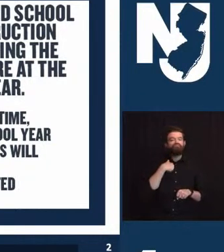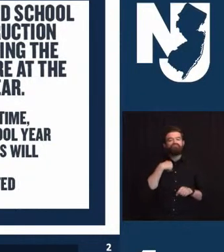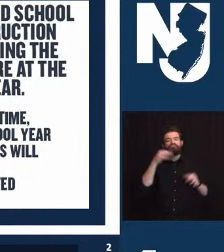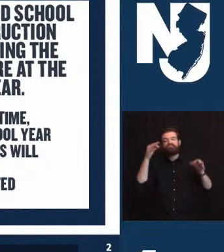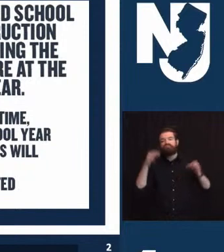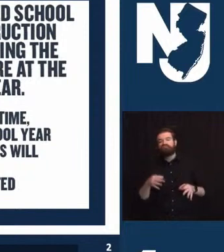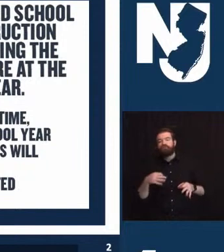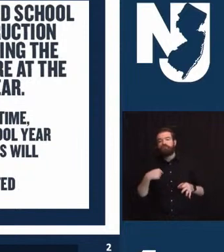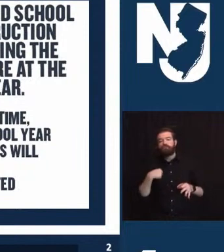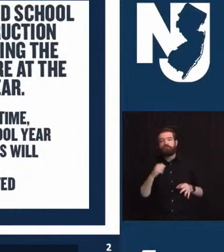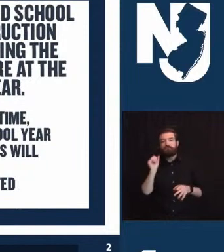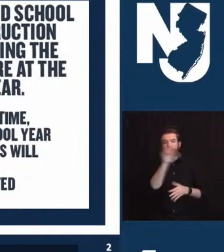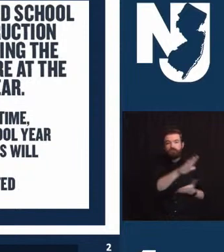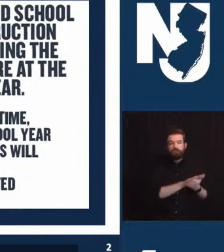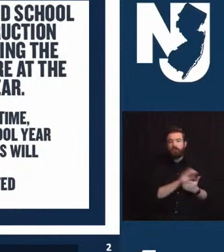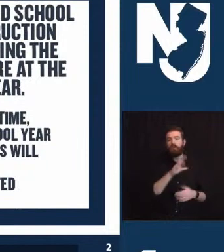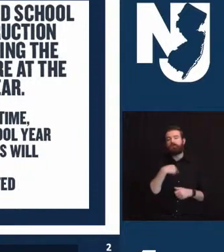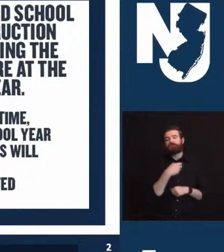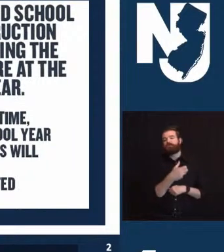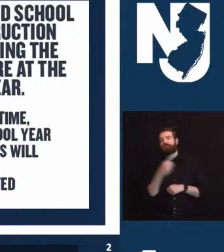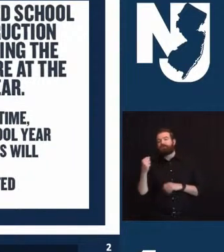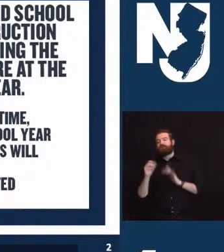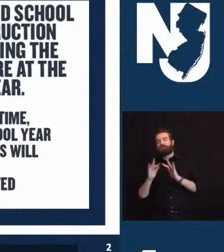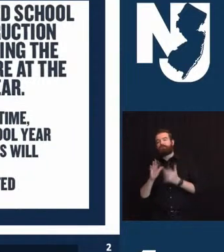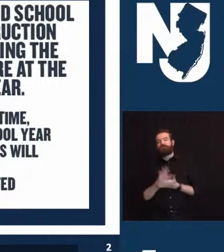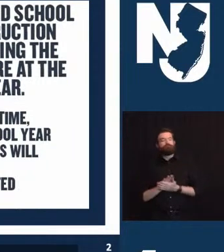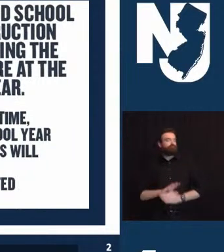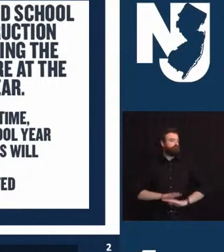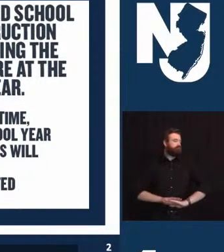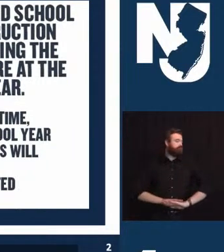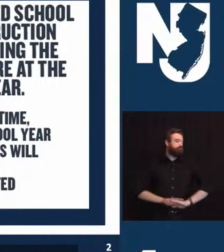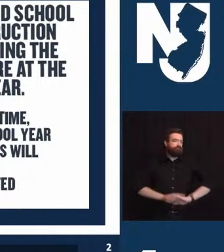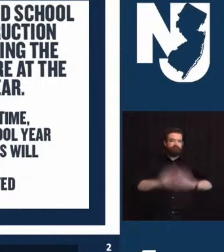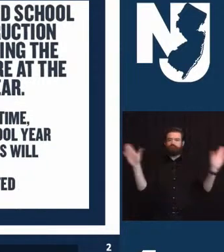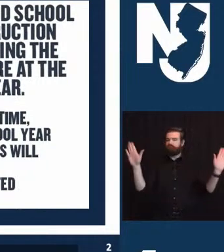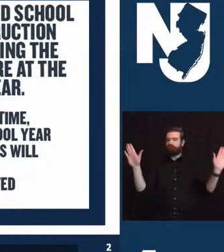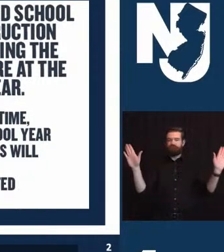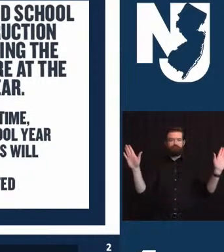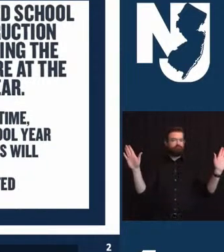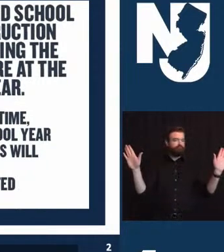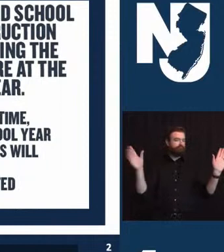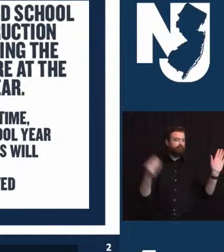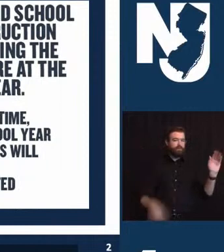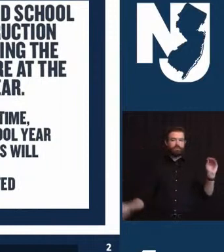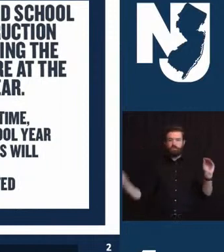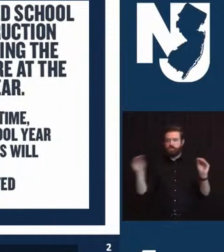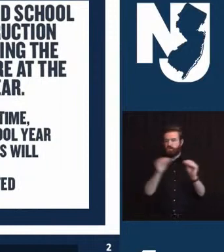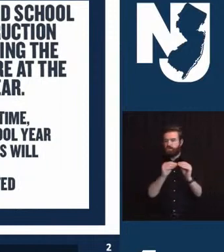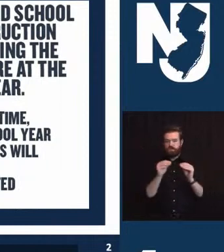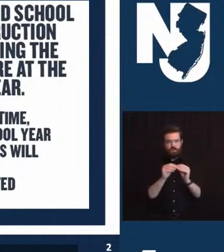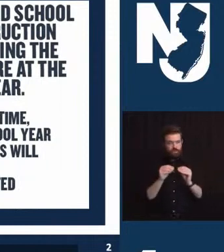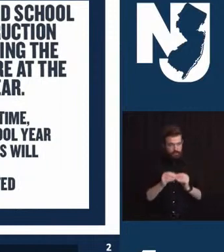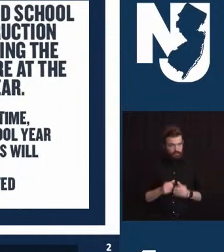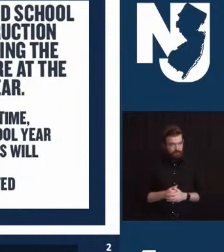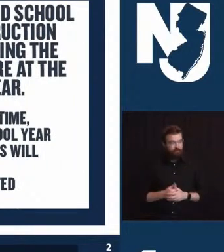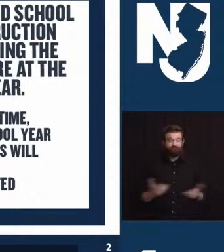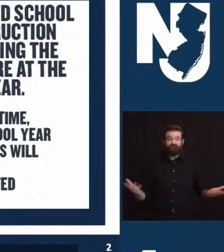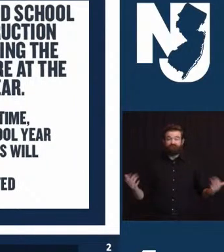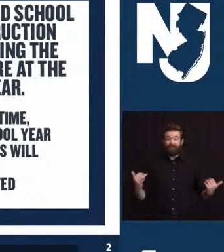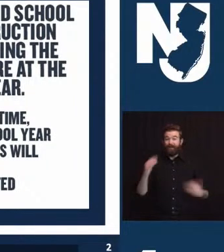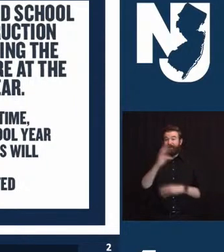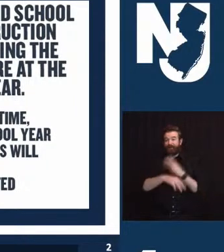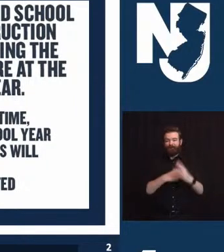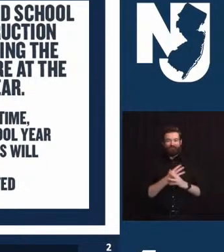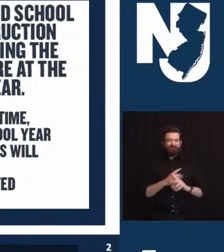allowed during this school year. We are facing a much different world than 1 year ago when we had to begin